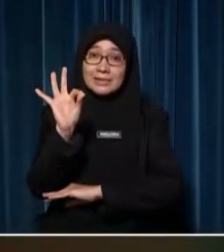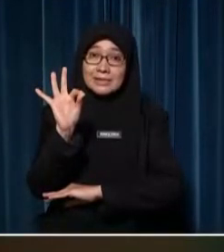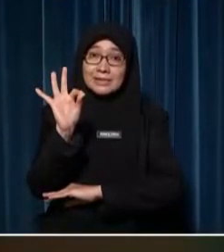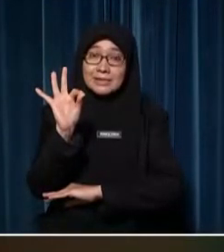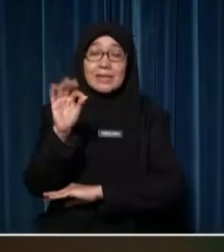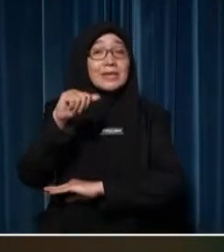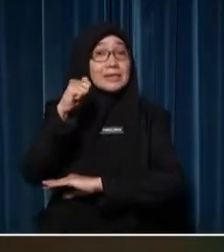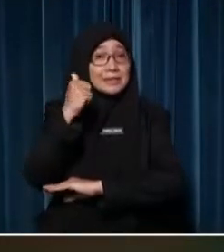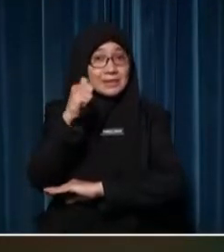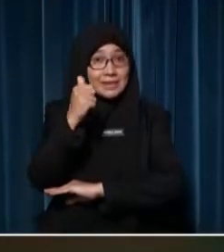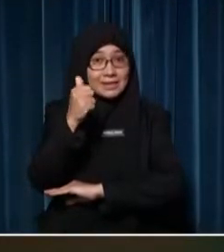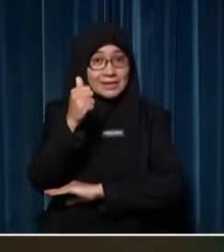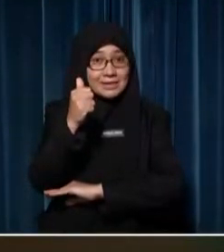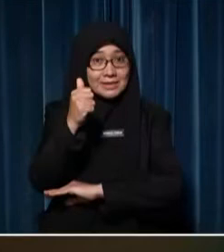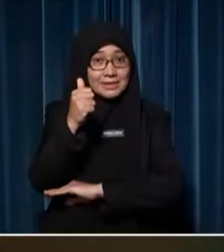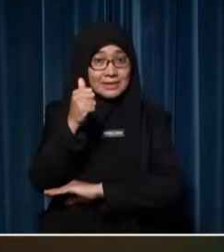10,